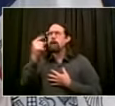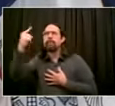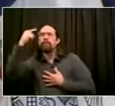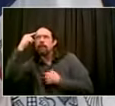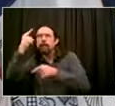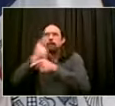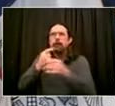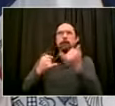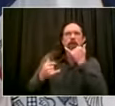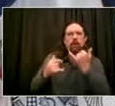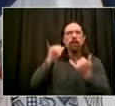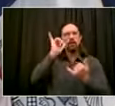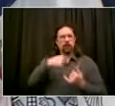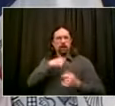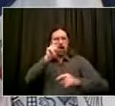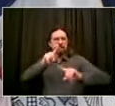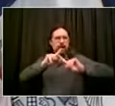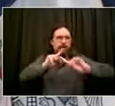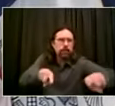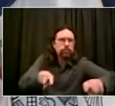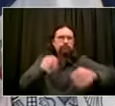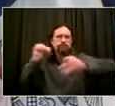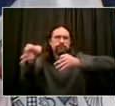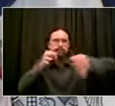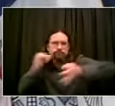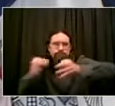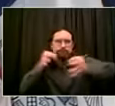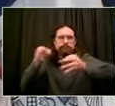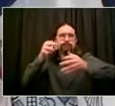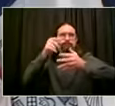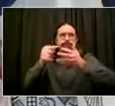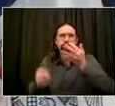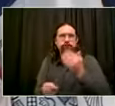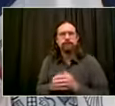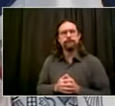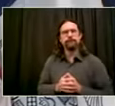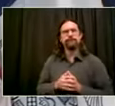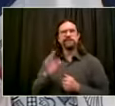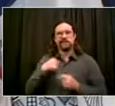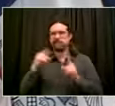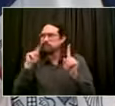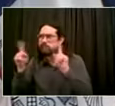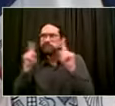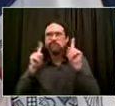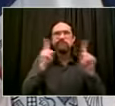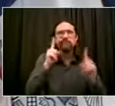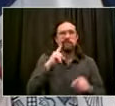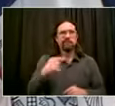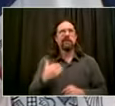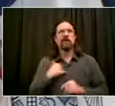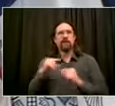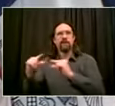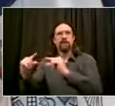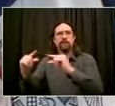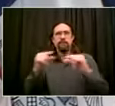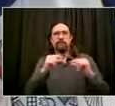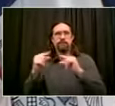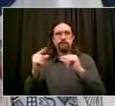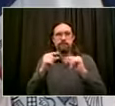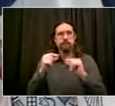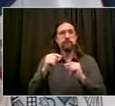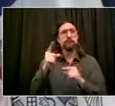accurately reflected, that actually discourages testing instead of encouraging it. So we have to go a lot deeper into the community to say to everyone,